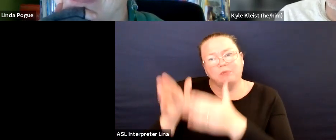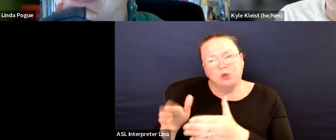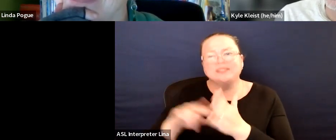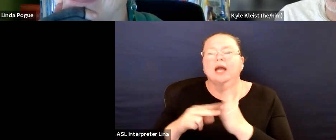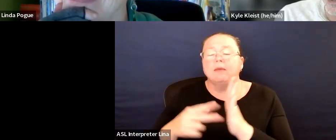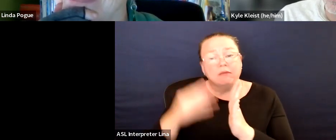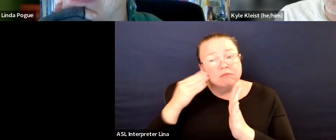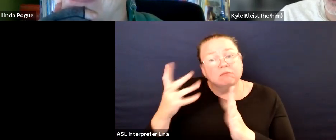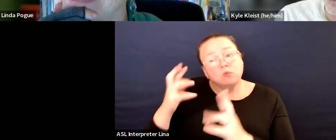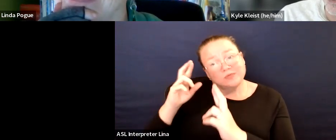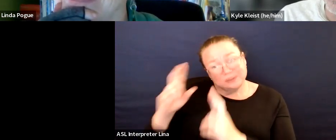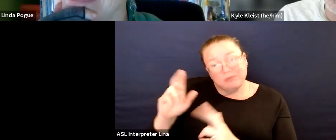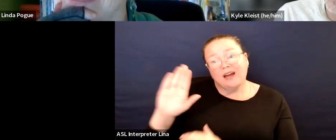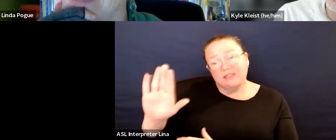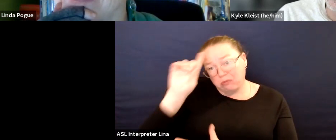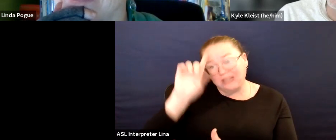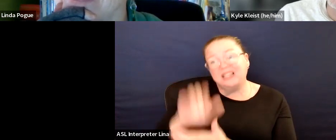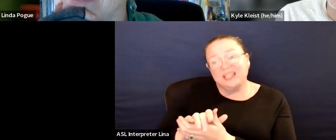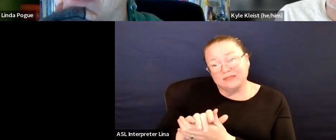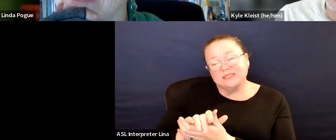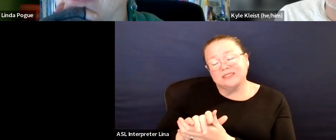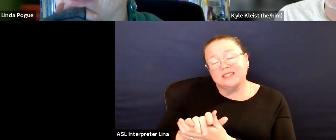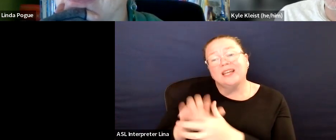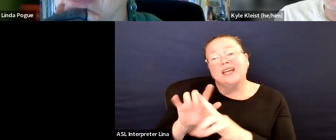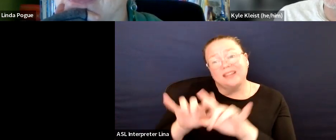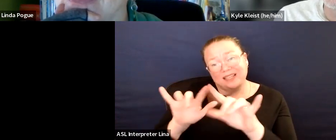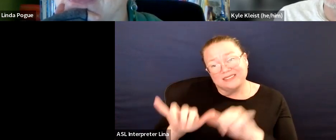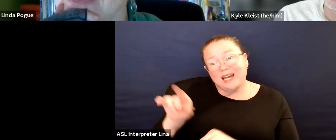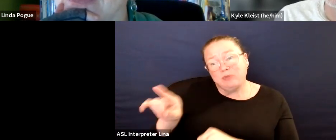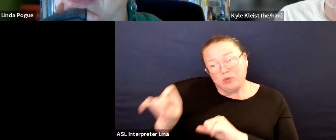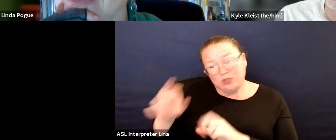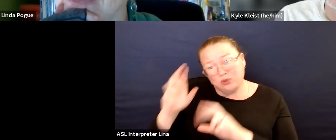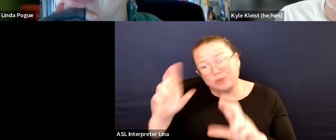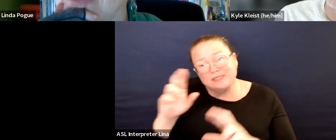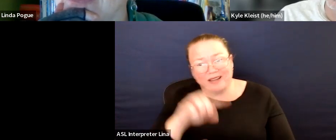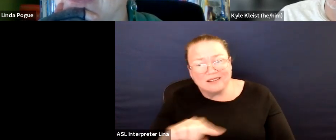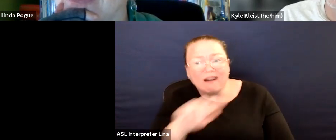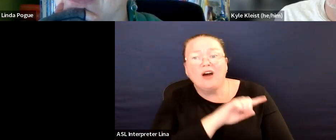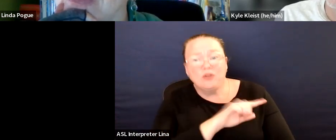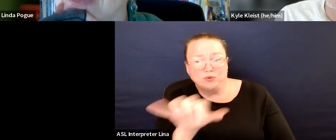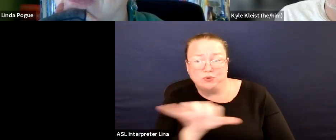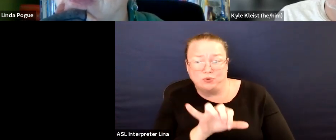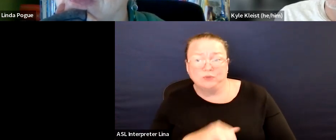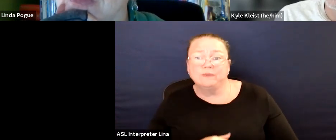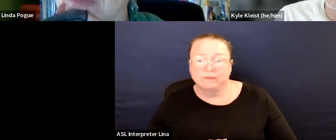them know I'm being respectful of their beliefs, but at the same time, they need to be respectful of others as well.